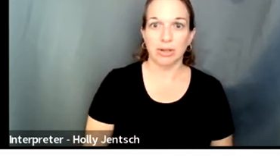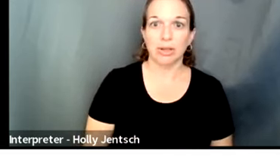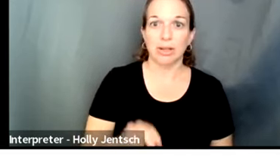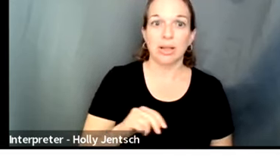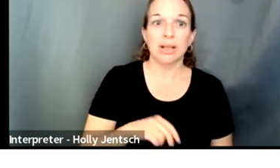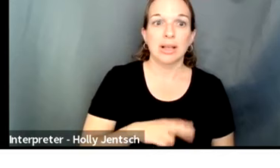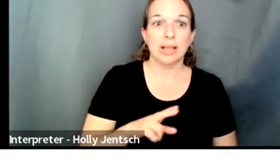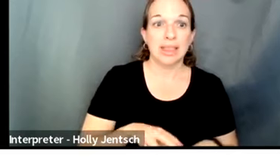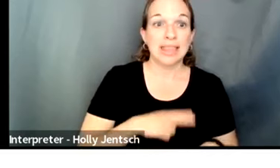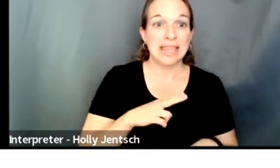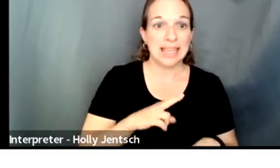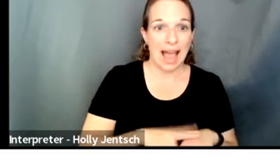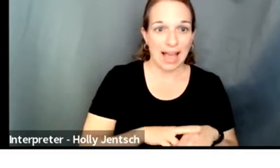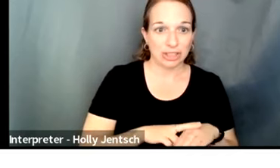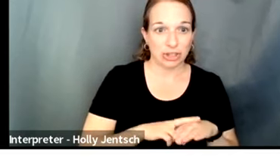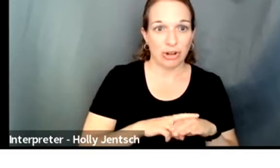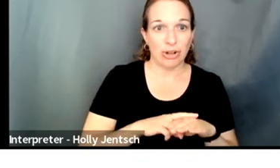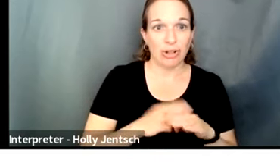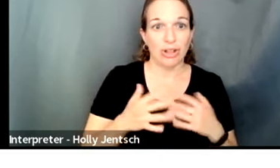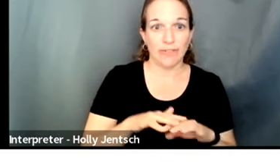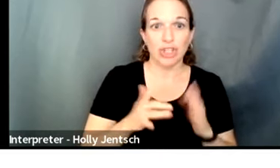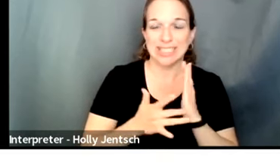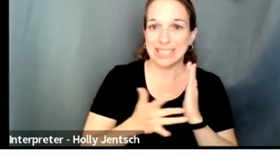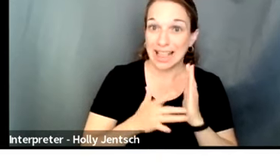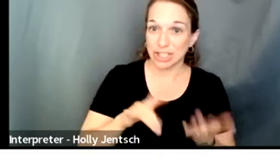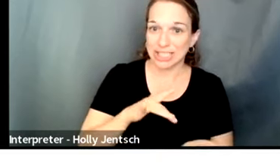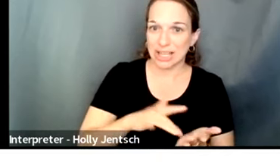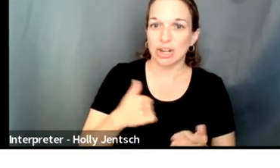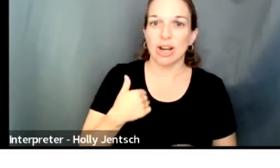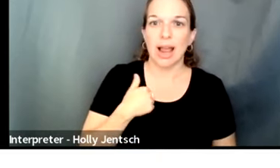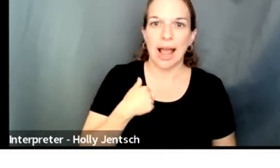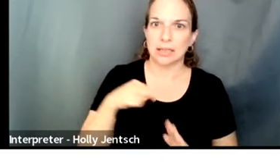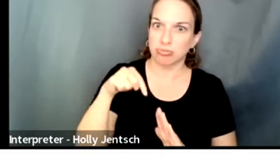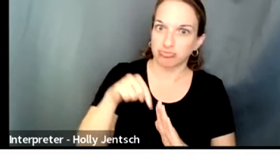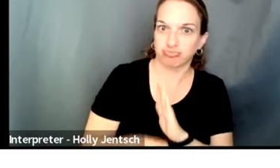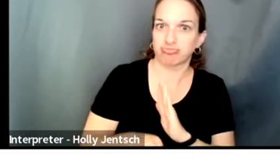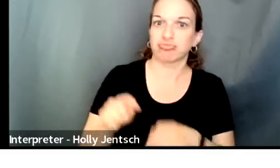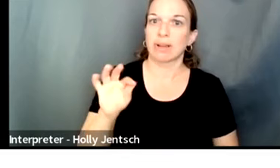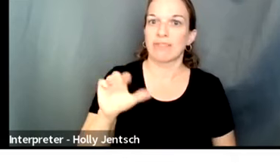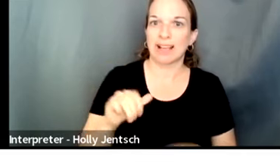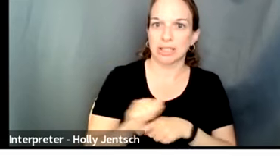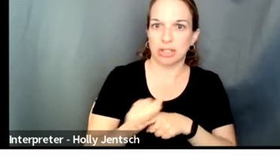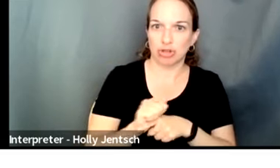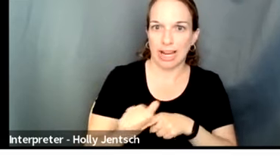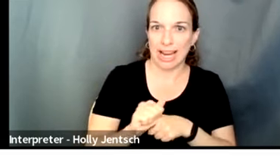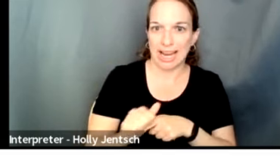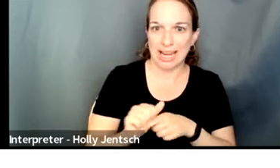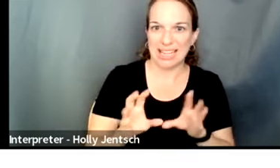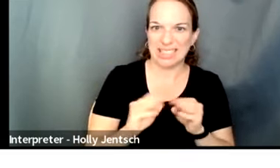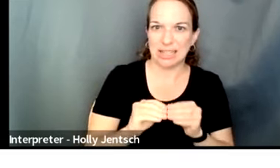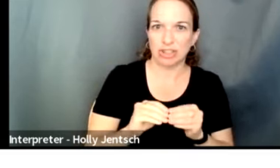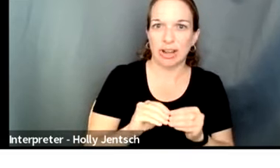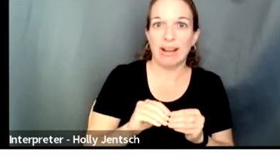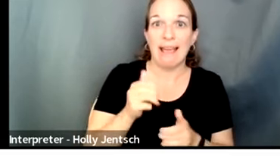Center, runs an intense faculty training institute every summer. And every summer we have 1 or